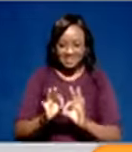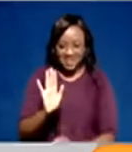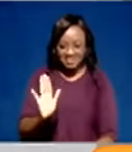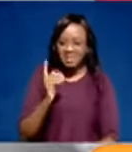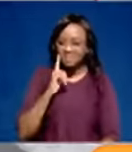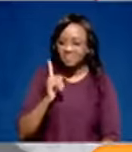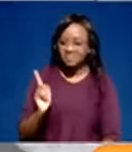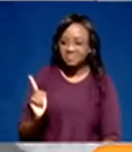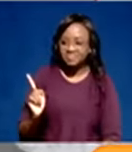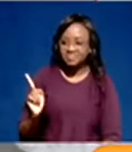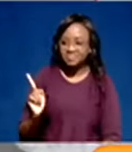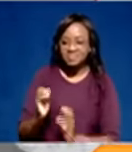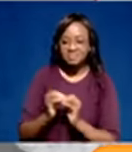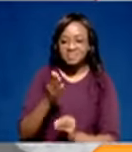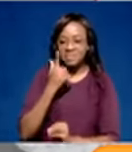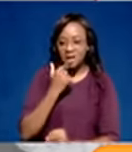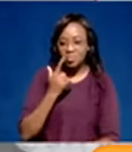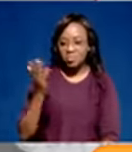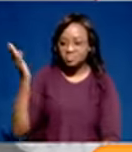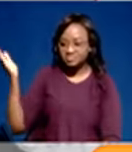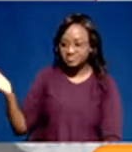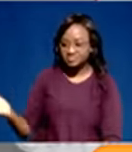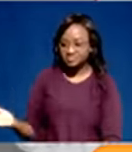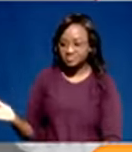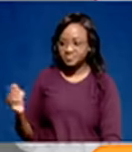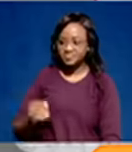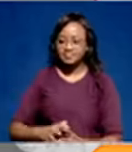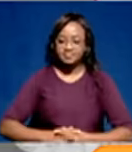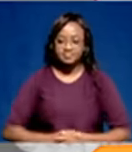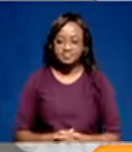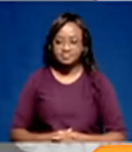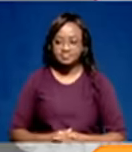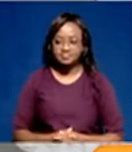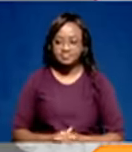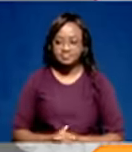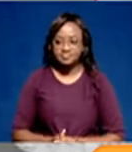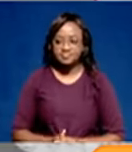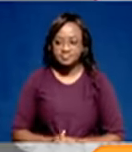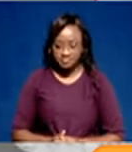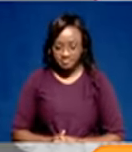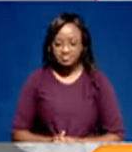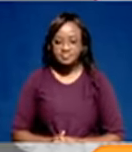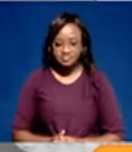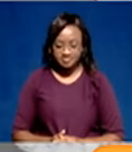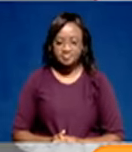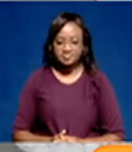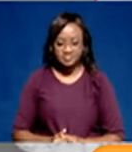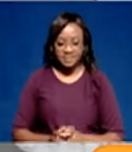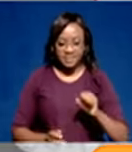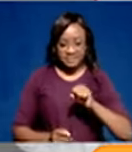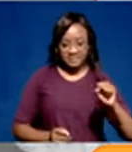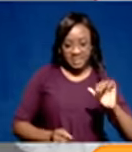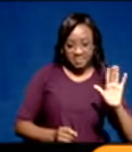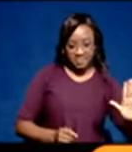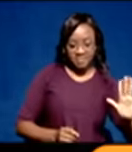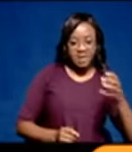Muturi, Solicitor General Shadrach Mose, and Interior CS Professor Kithure Kindiki joined President Ruto in the executive